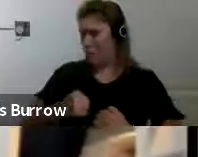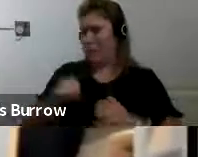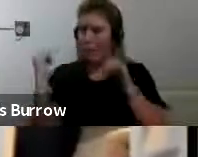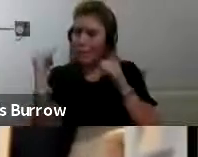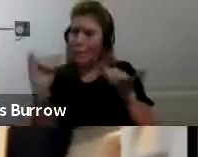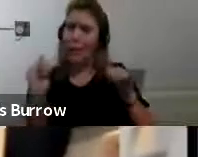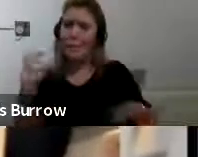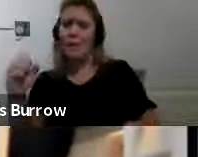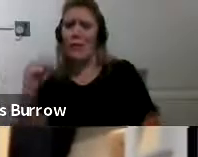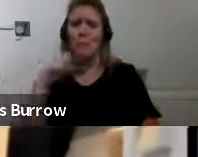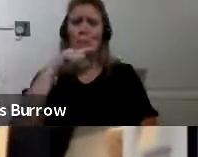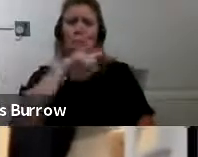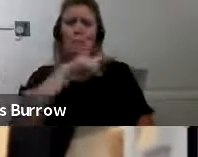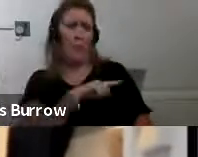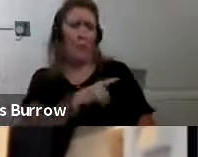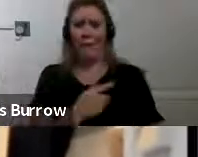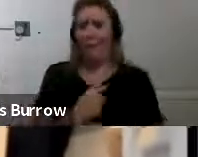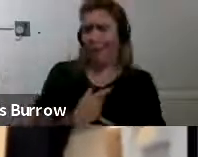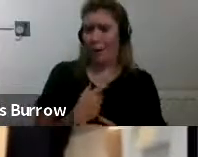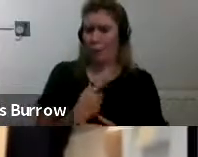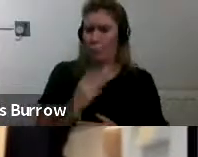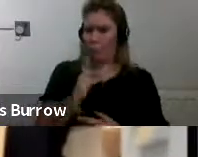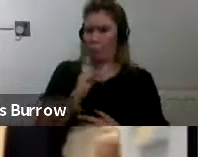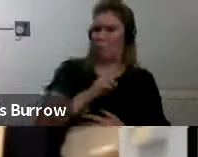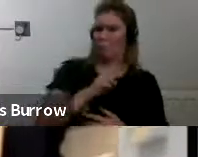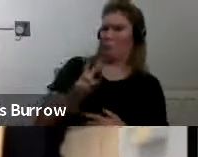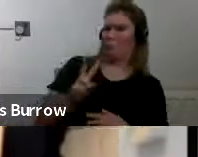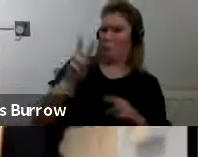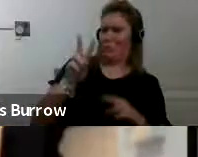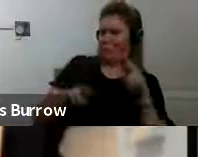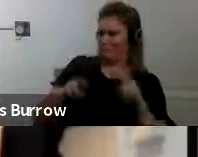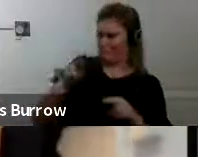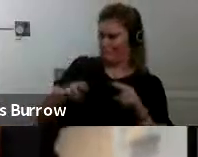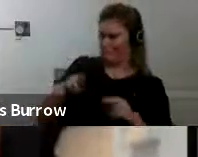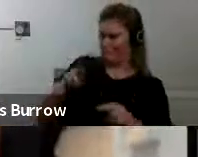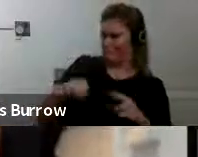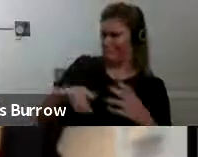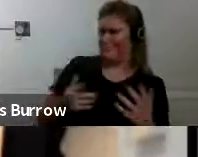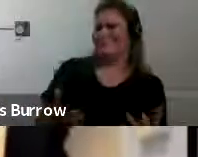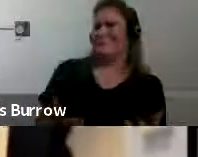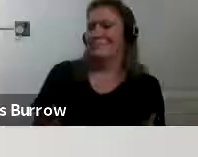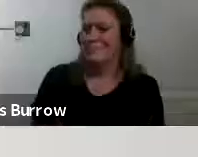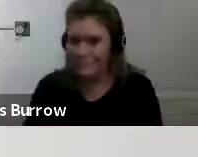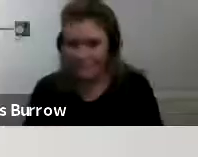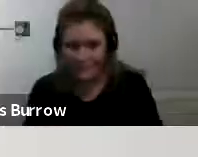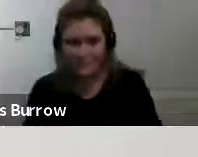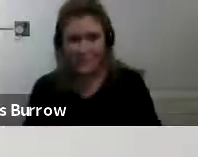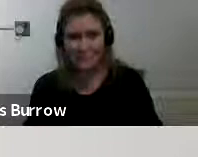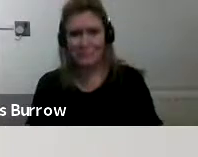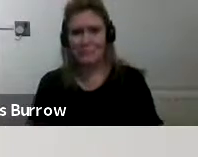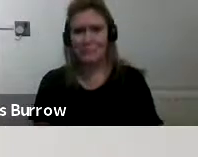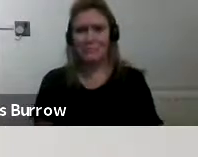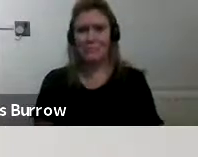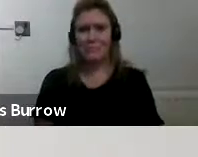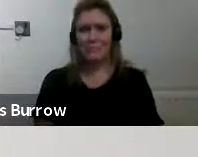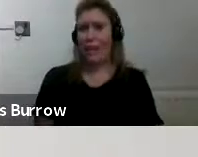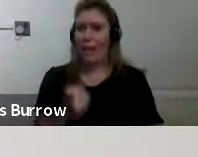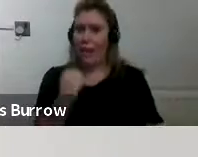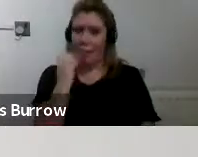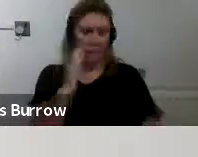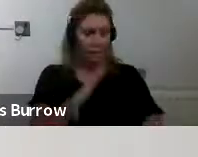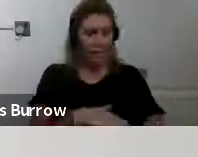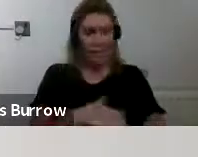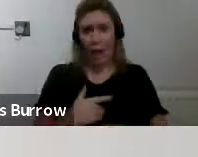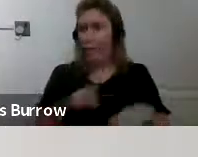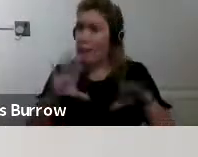wine you're watching me, boomsy boy. Man, you're looking buzzzy every time I start.